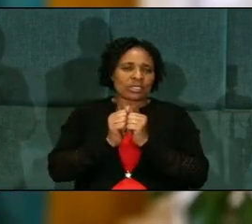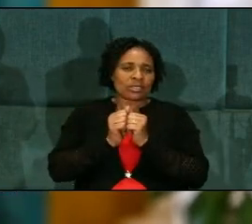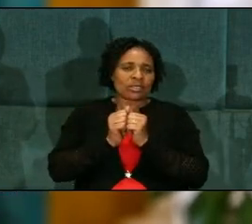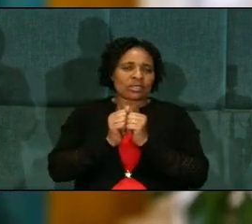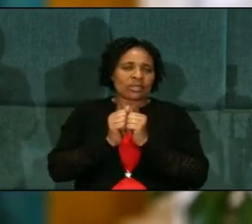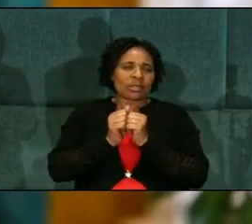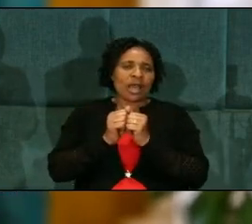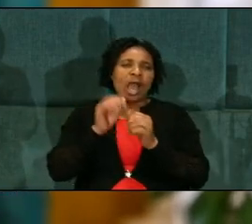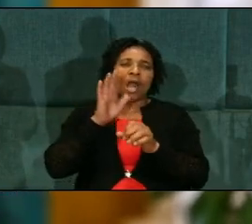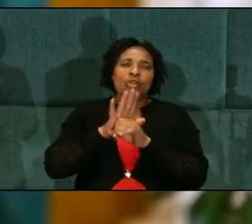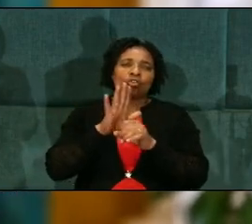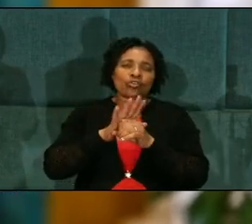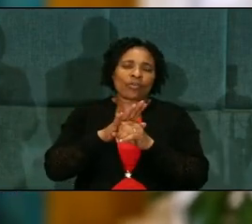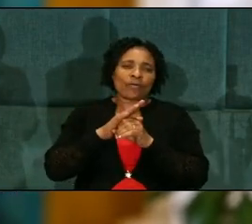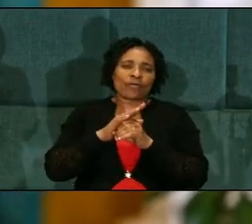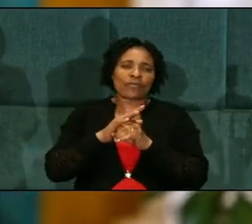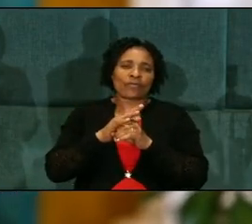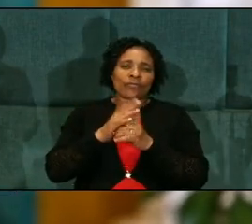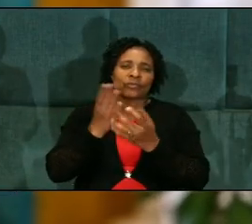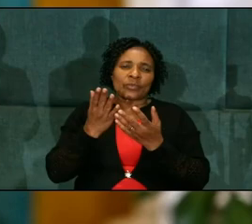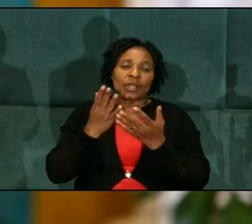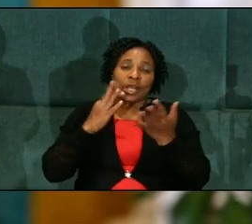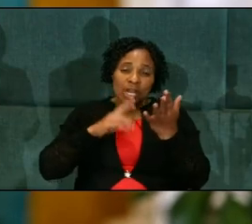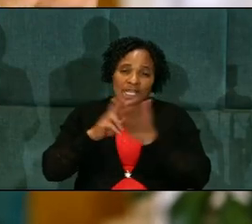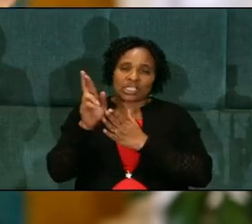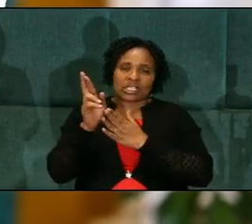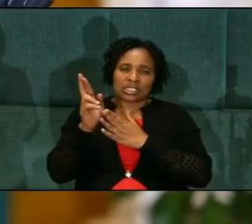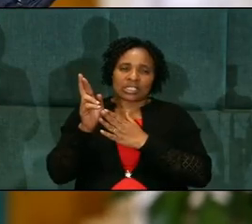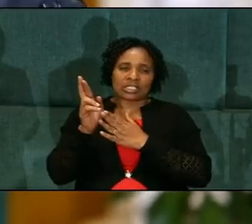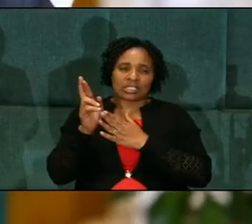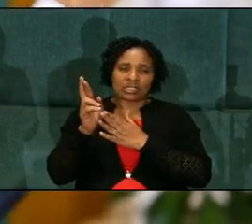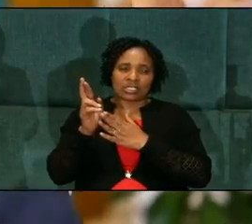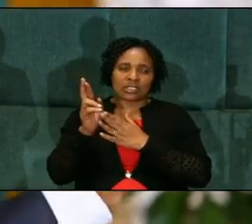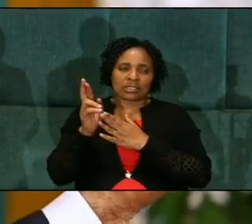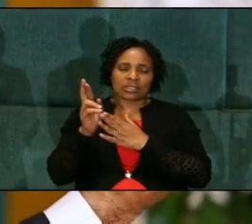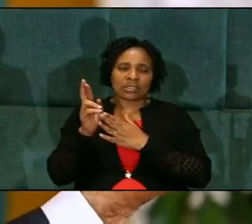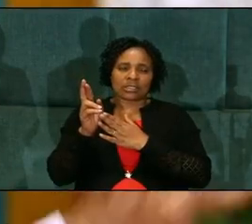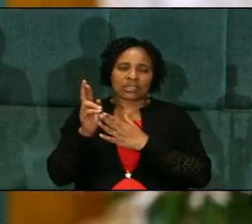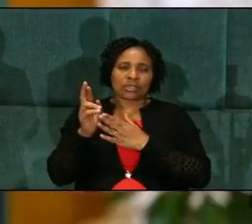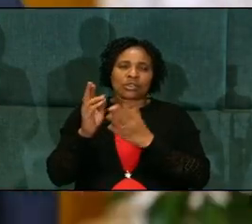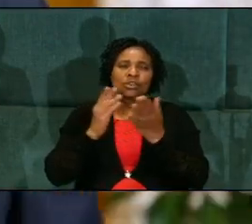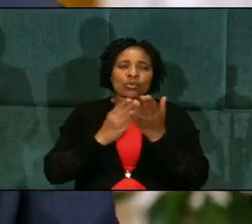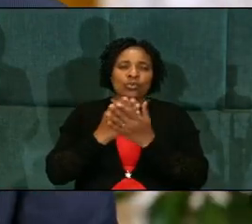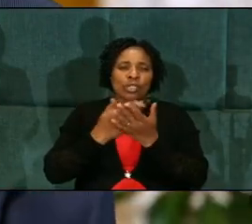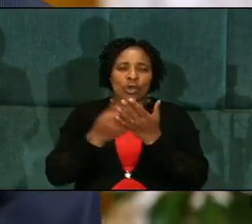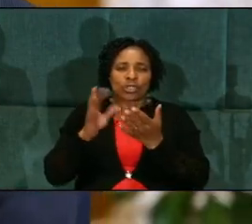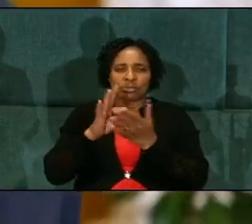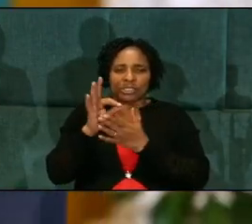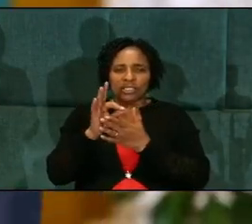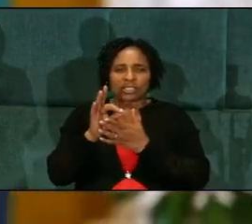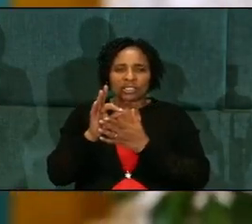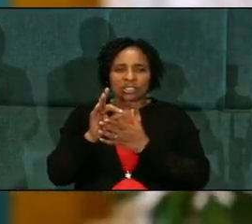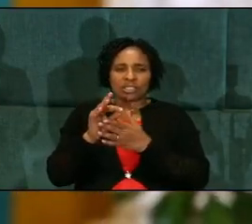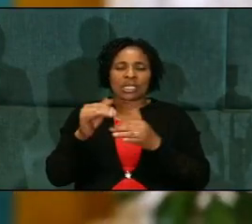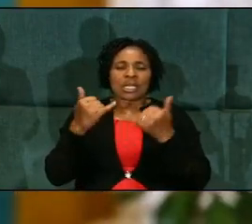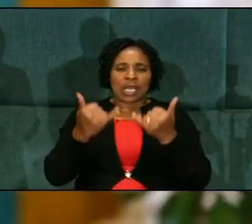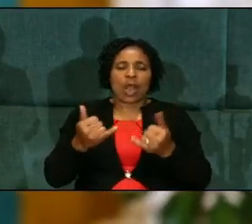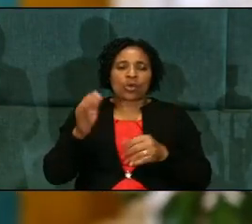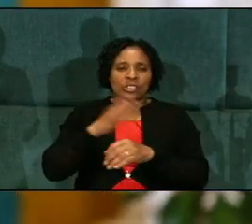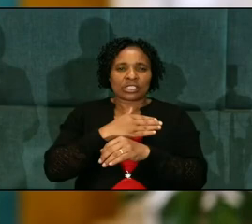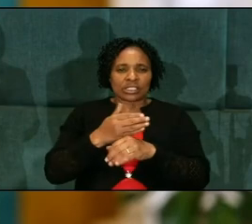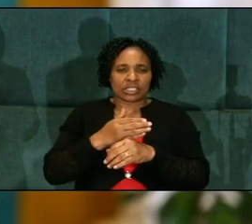the shortage, whether it's the faith, or it's the righteousness, or it's the Holy Spirit. So we're going to sing